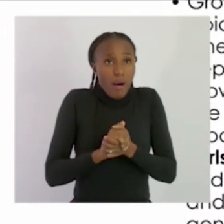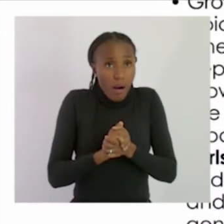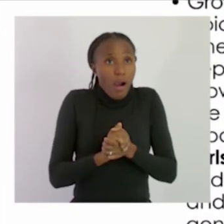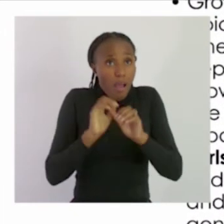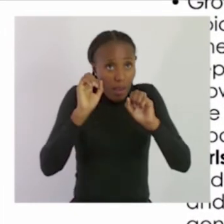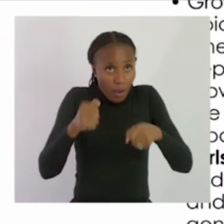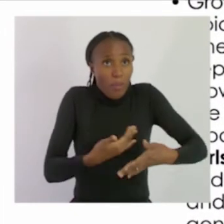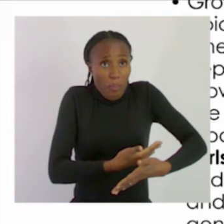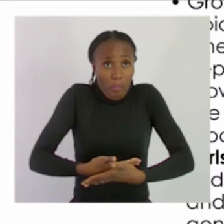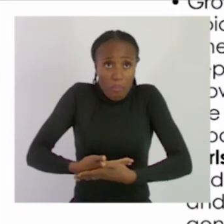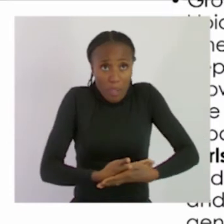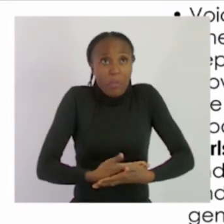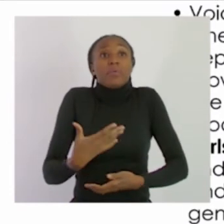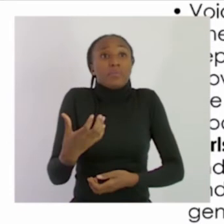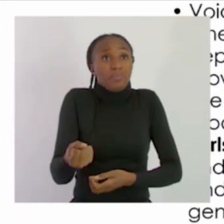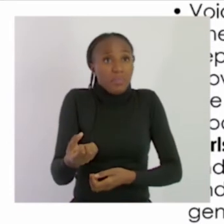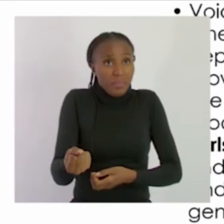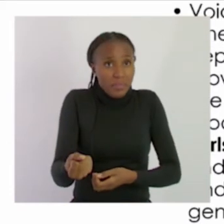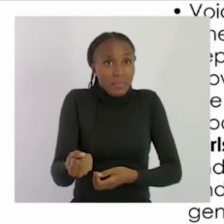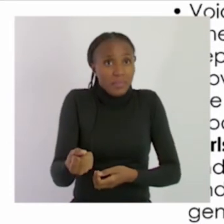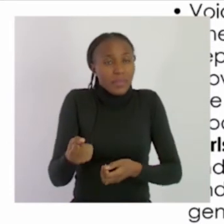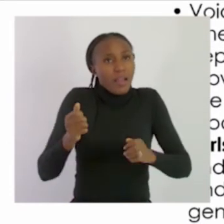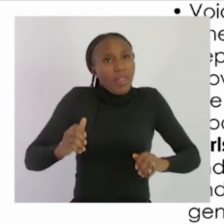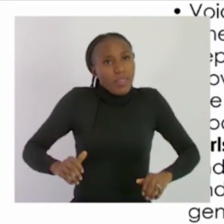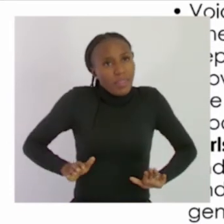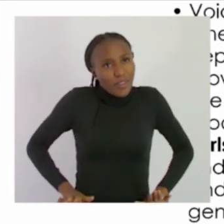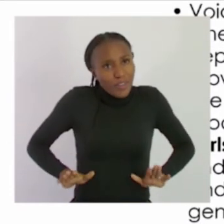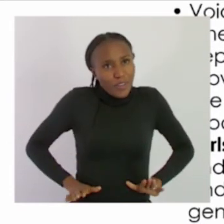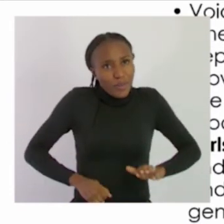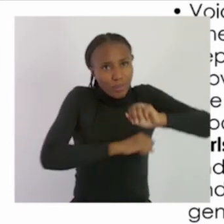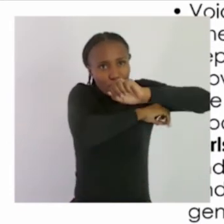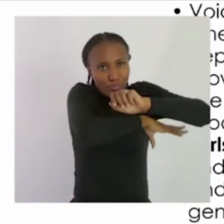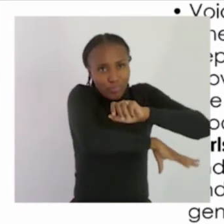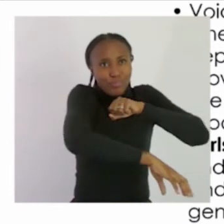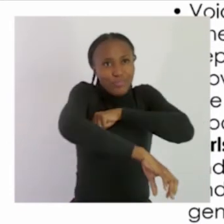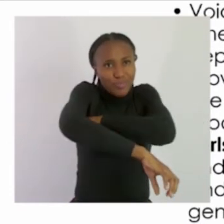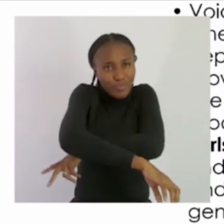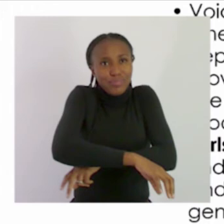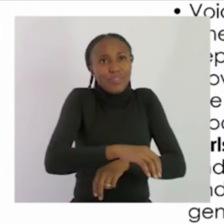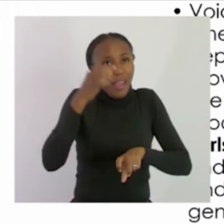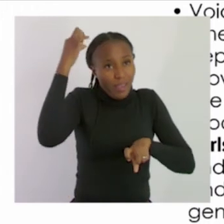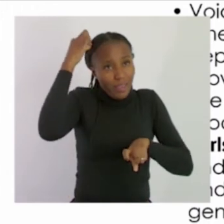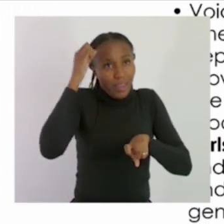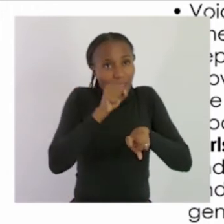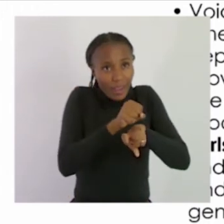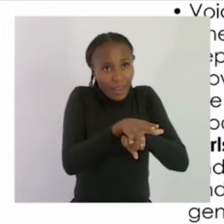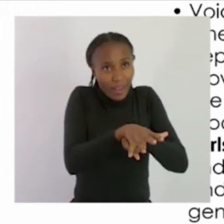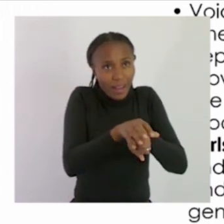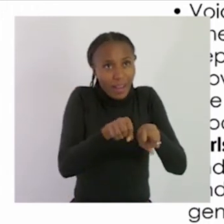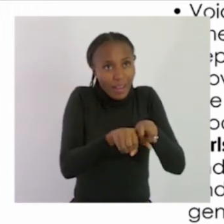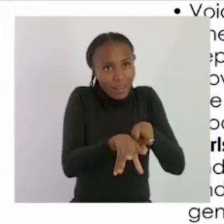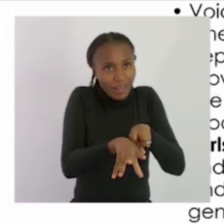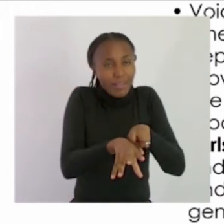making babies. The girls grow hair under the arms and around the genitals. It means under their